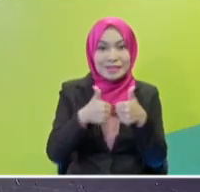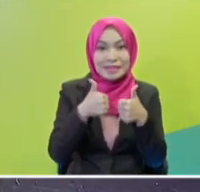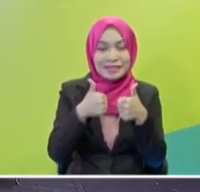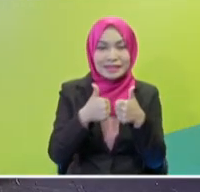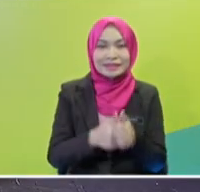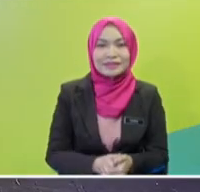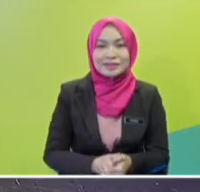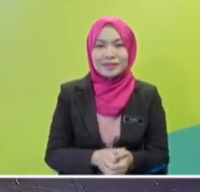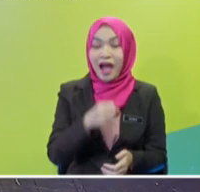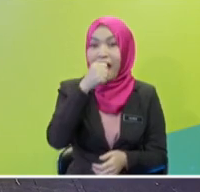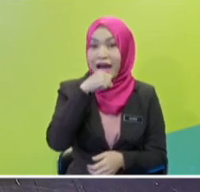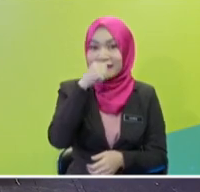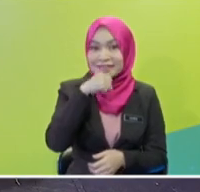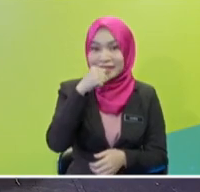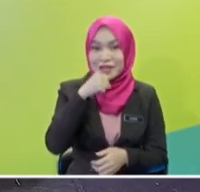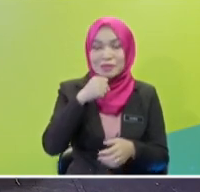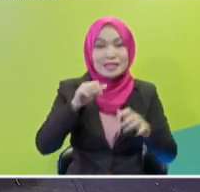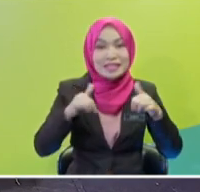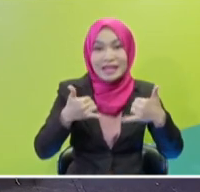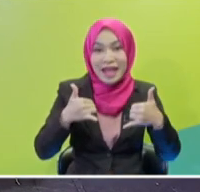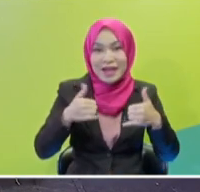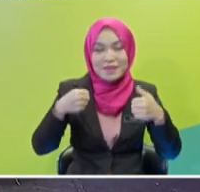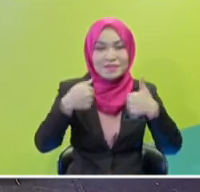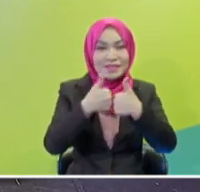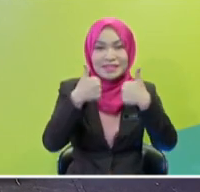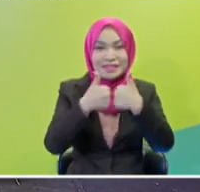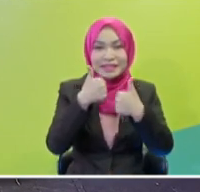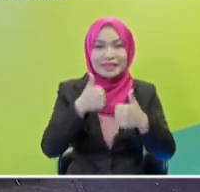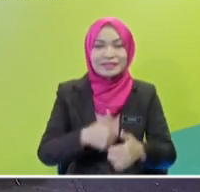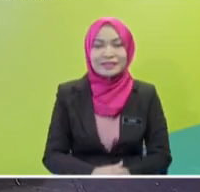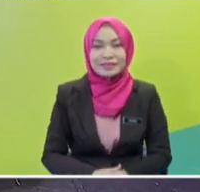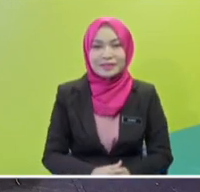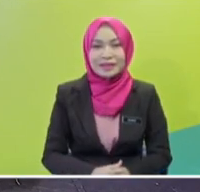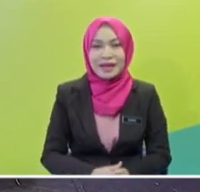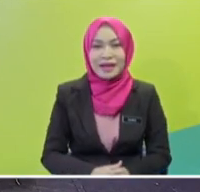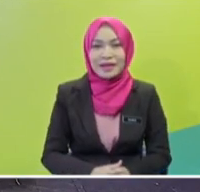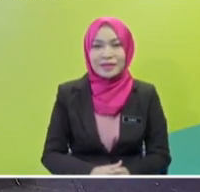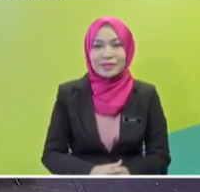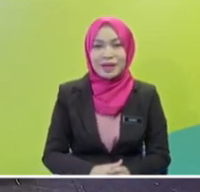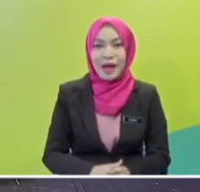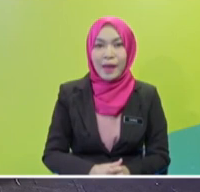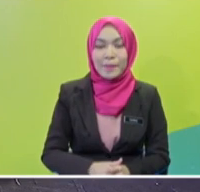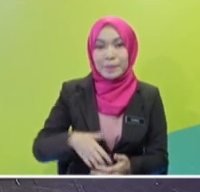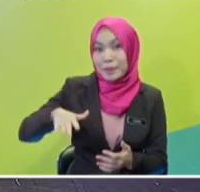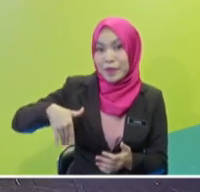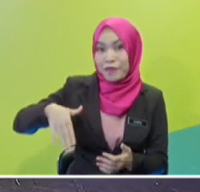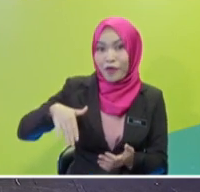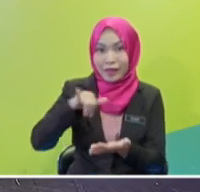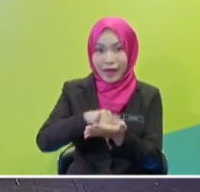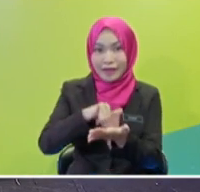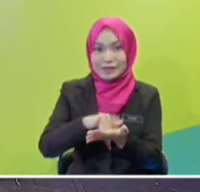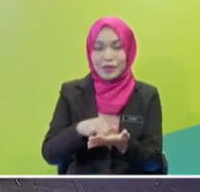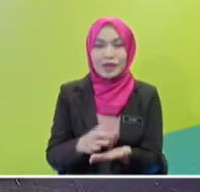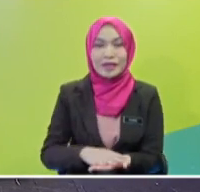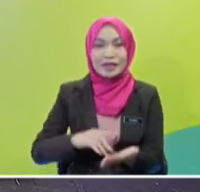game. I love ice cream and I love games. Yeah. But before we begin our lesson, I think we have to do something, right? Yes, let's start our lessons